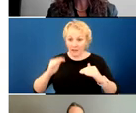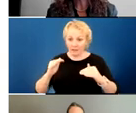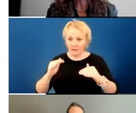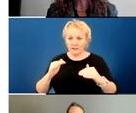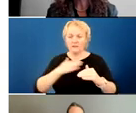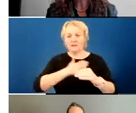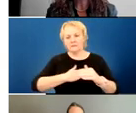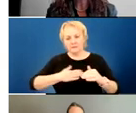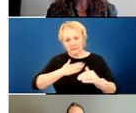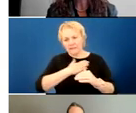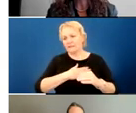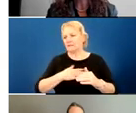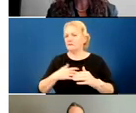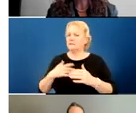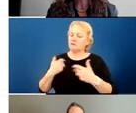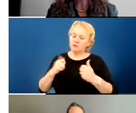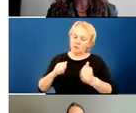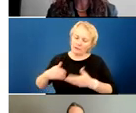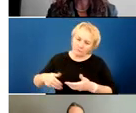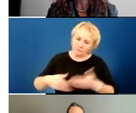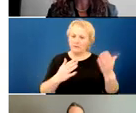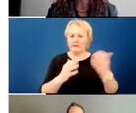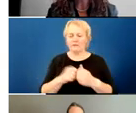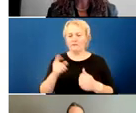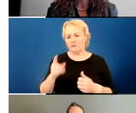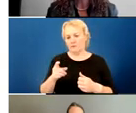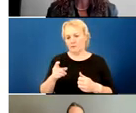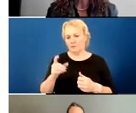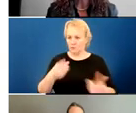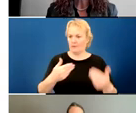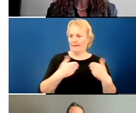that extra cushion or taking an extra cushion with you so that you have it.